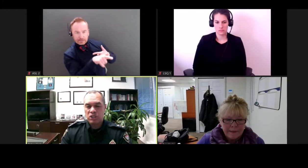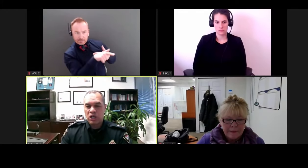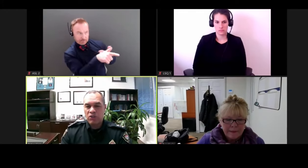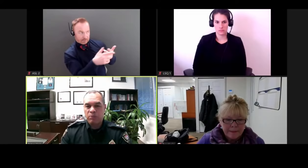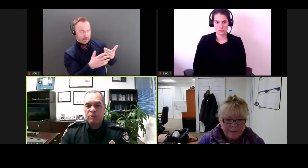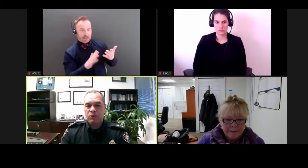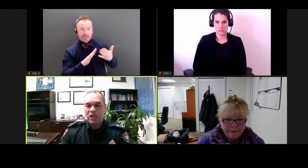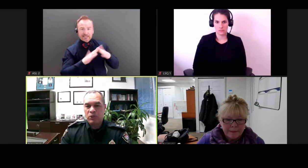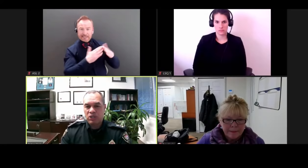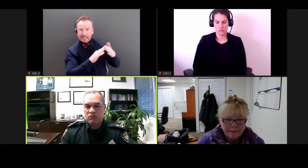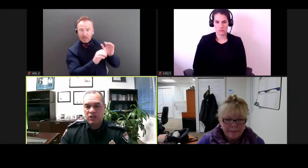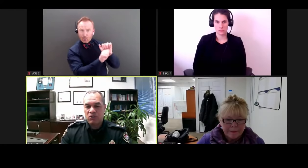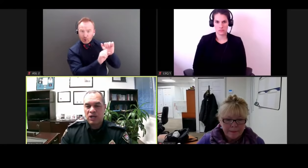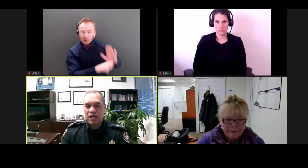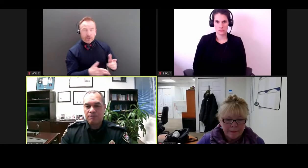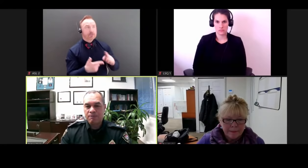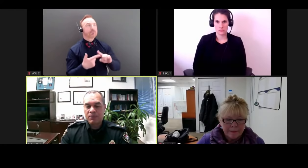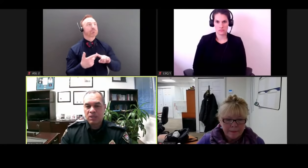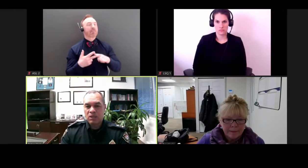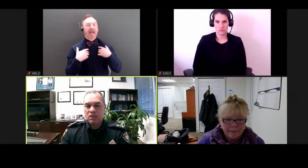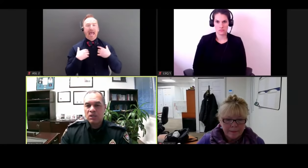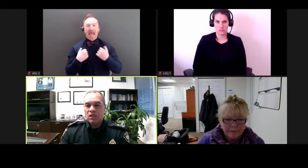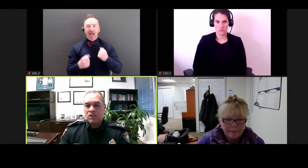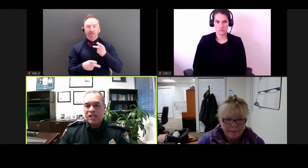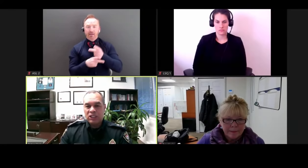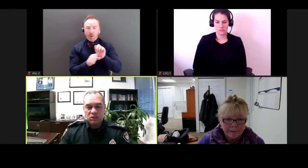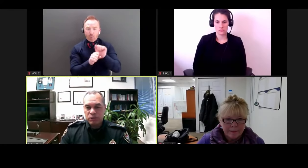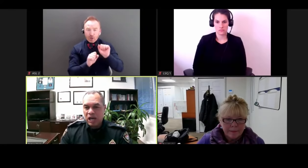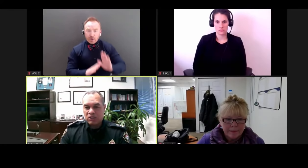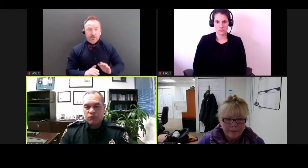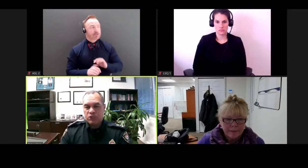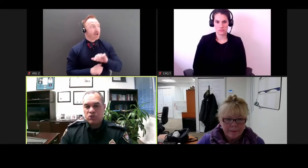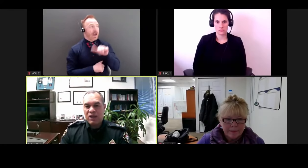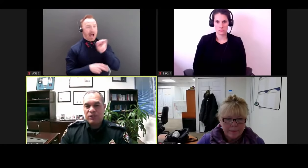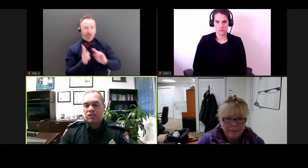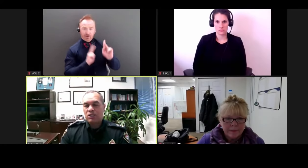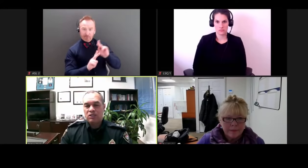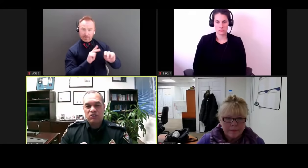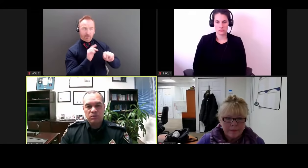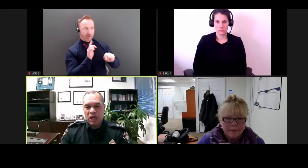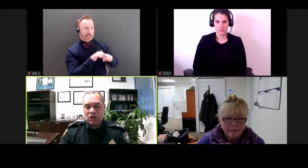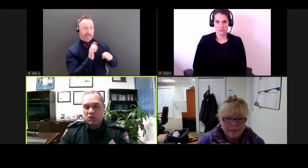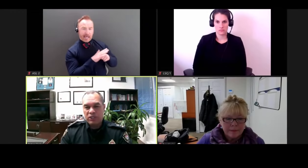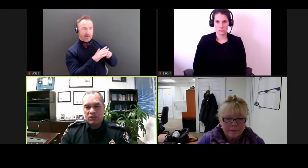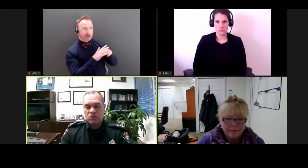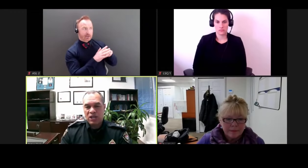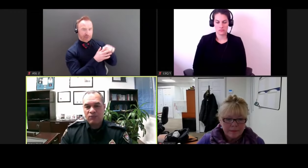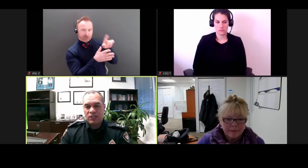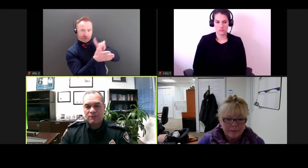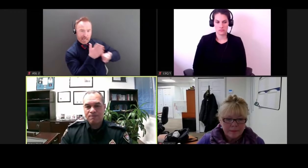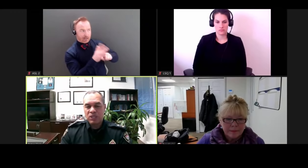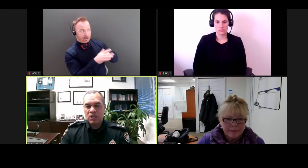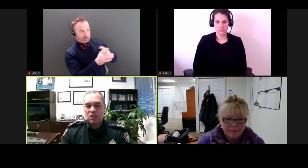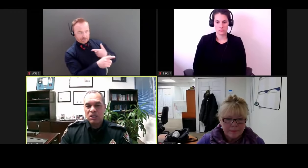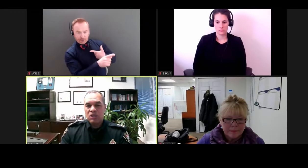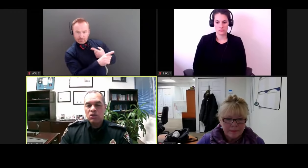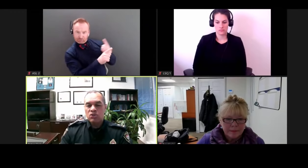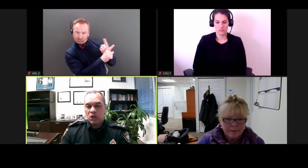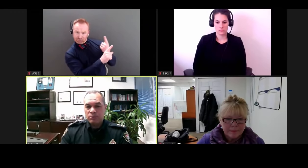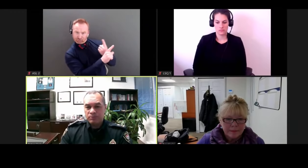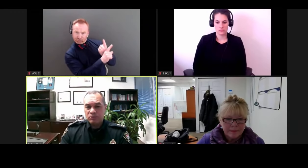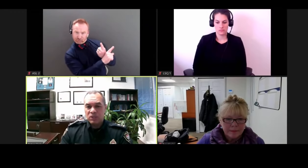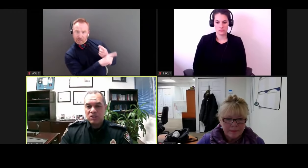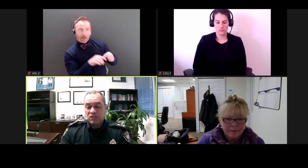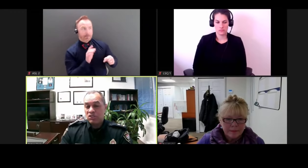workers, and other people that we could verify. That doesn't block the foot traffic. It doesn't block all the other traffic.